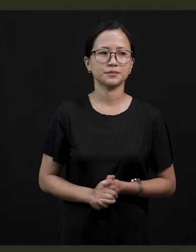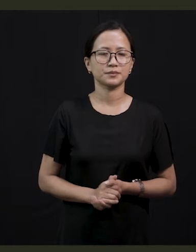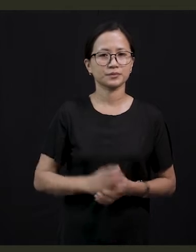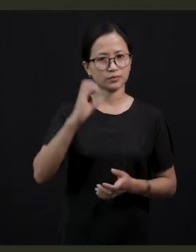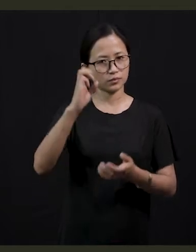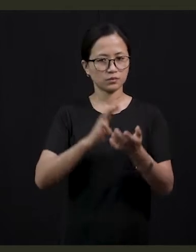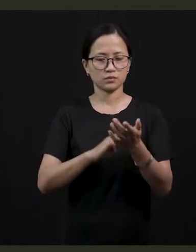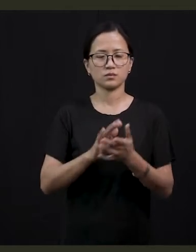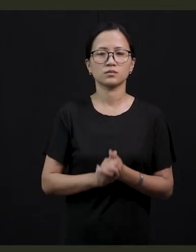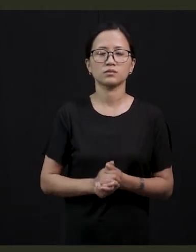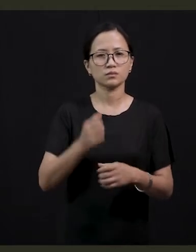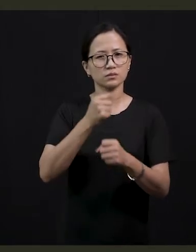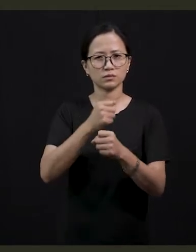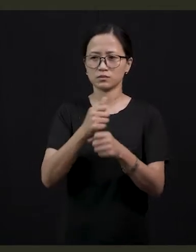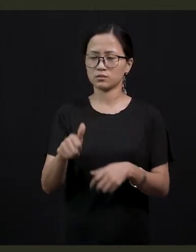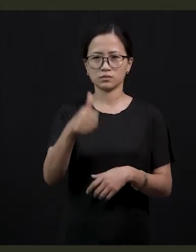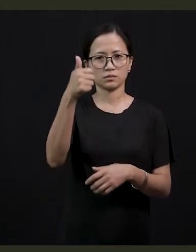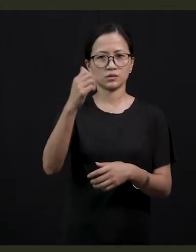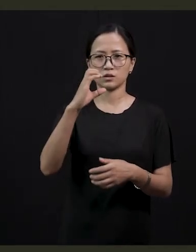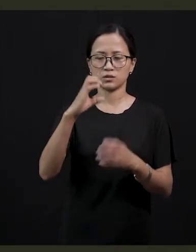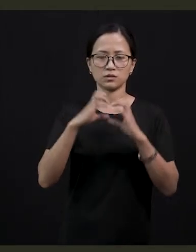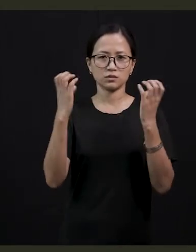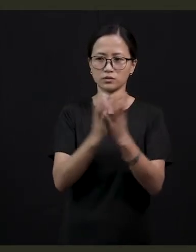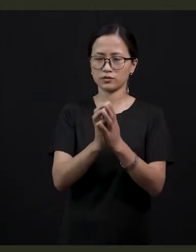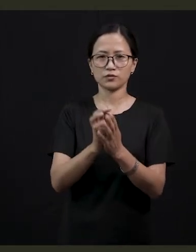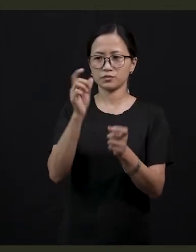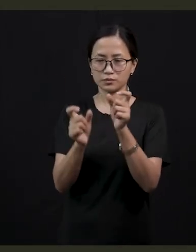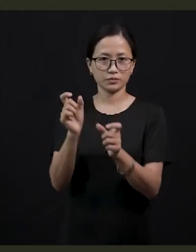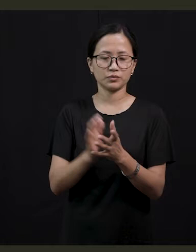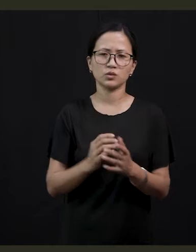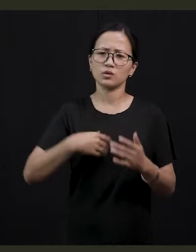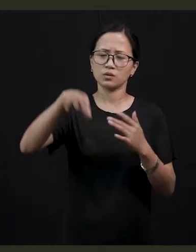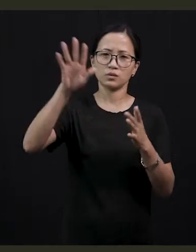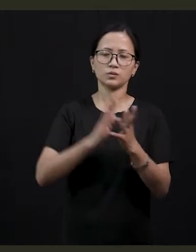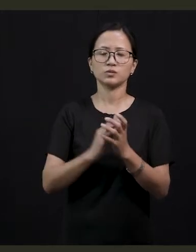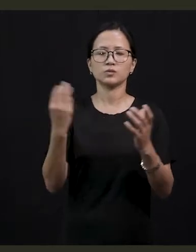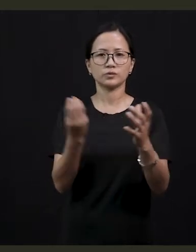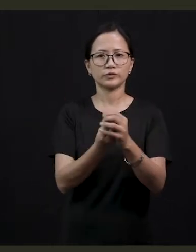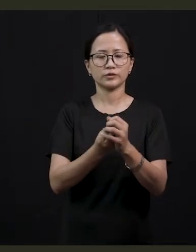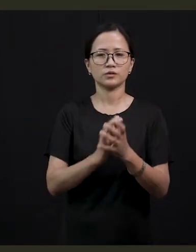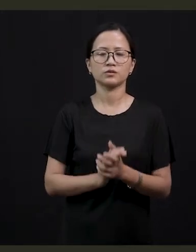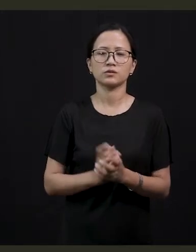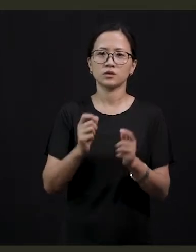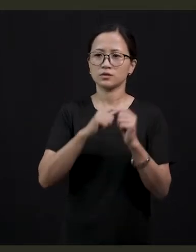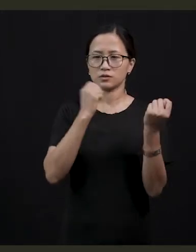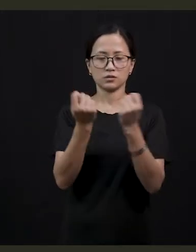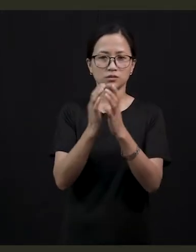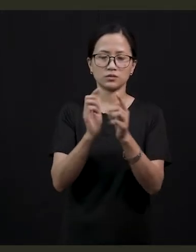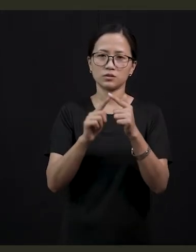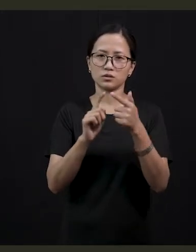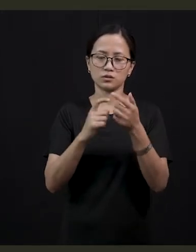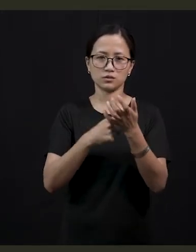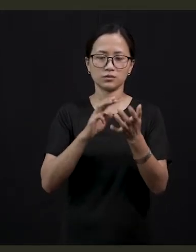the chief minister, the governor, his council of ministers, and they are all going to be there for a term of